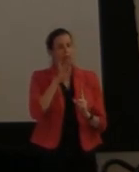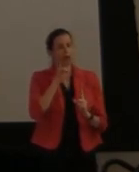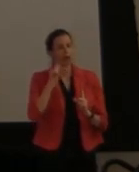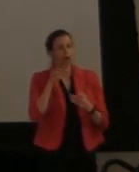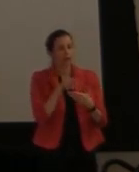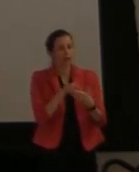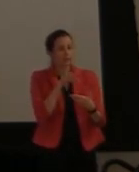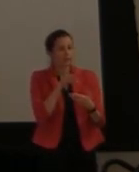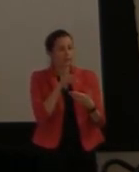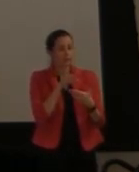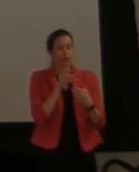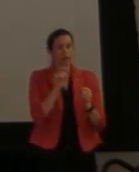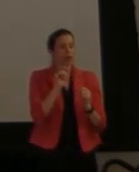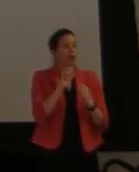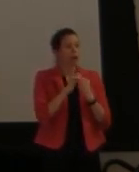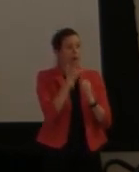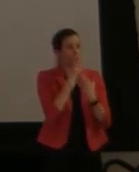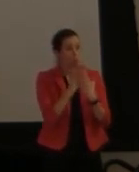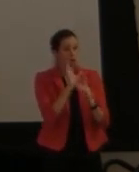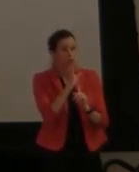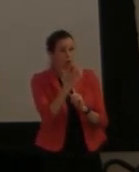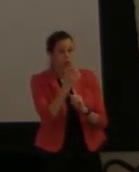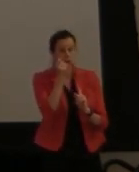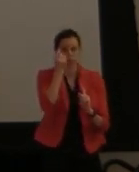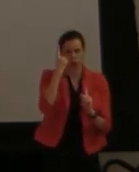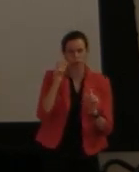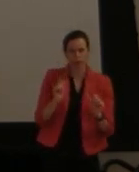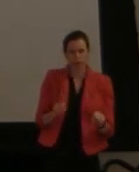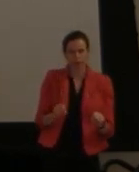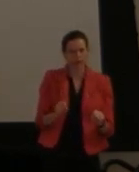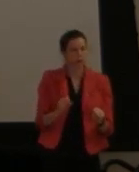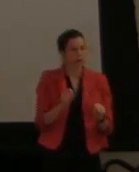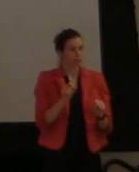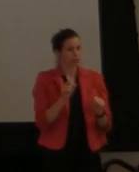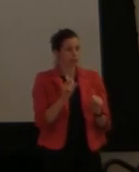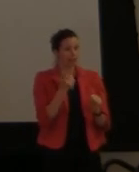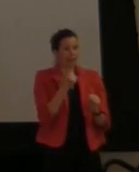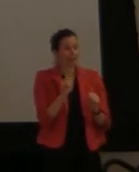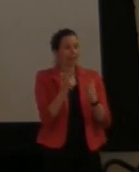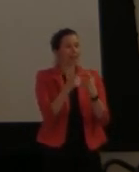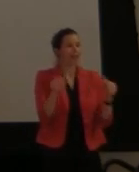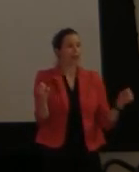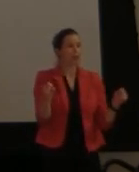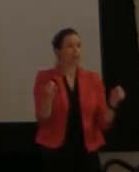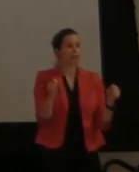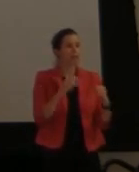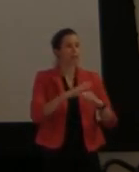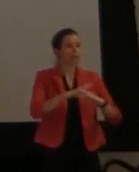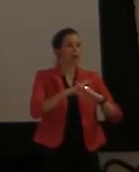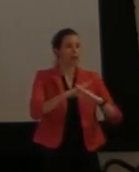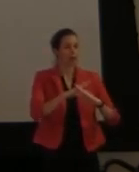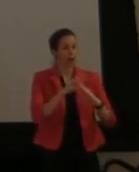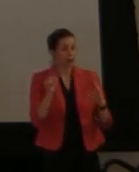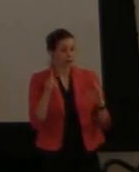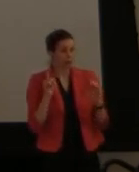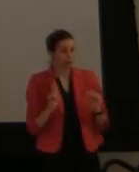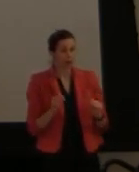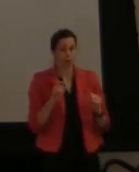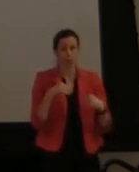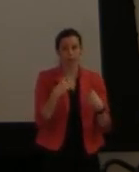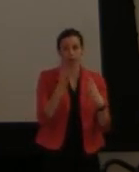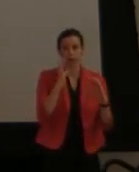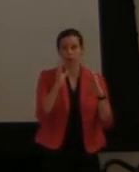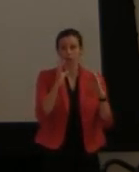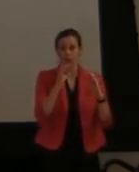how well they are culturally competent and able to give care, any linguistic barriers, and the patient-provider communication.